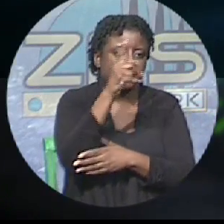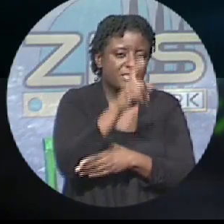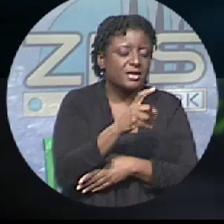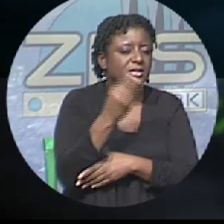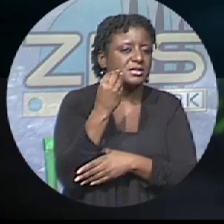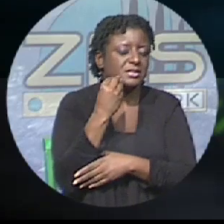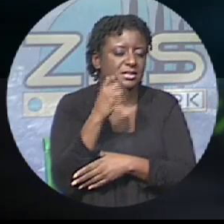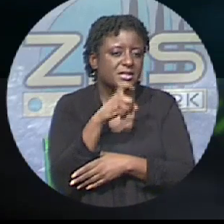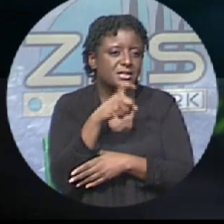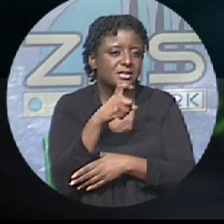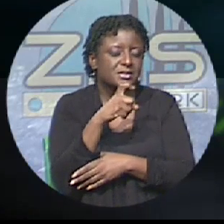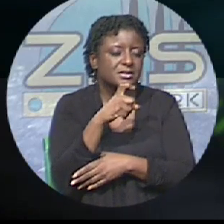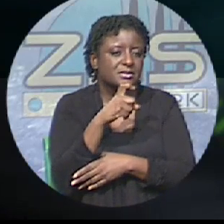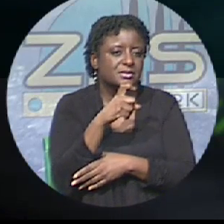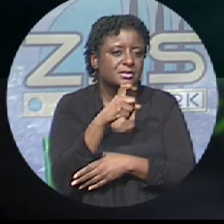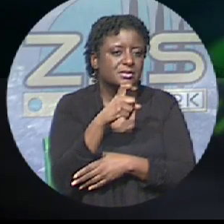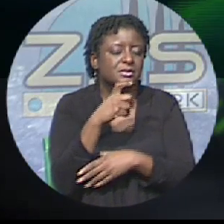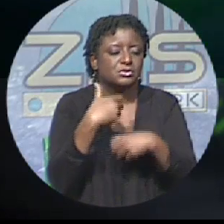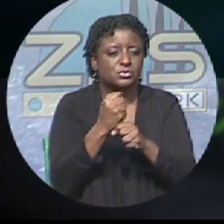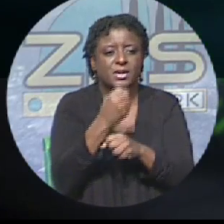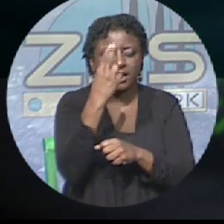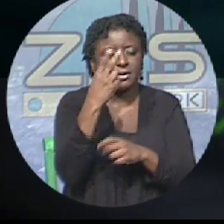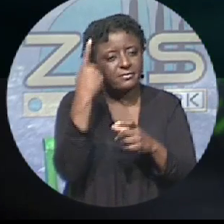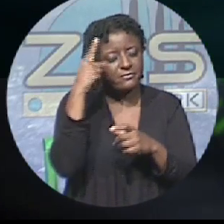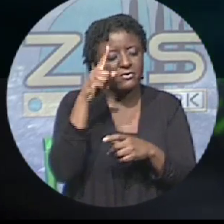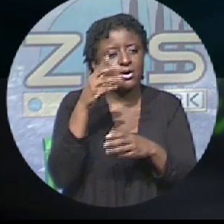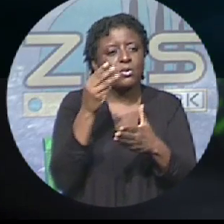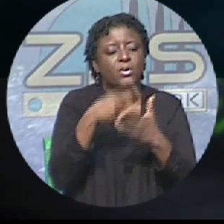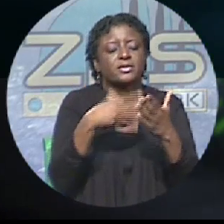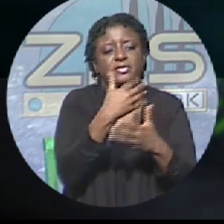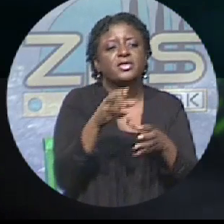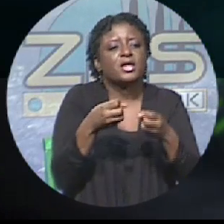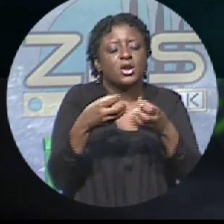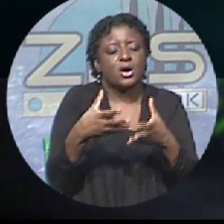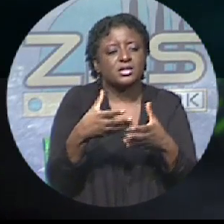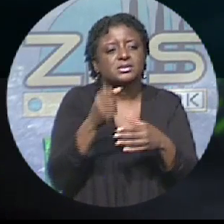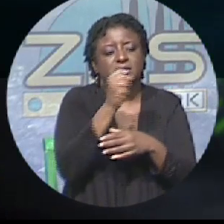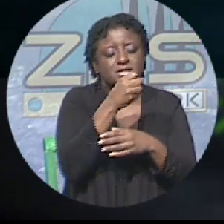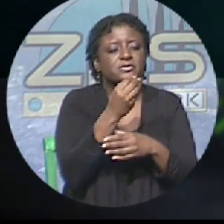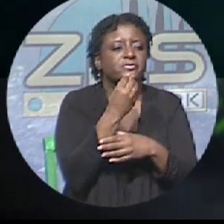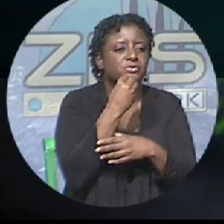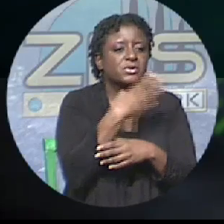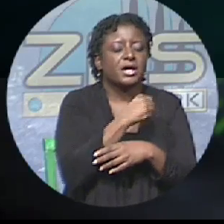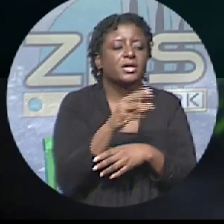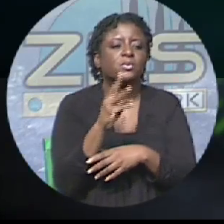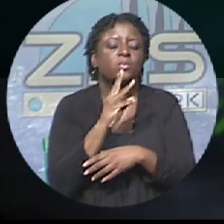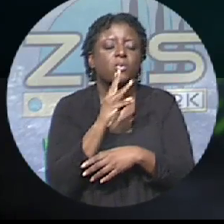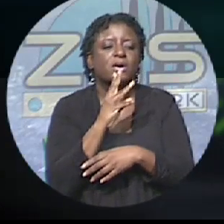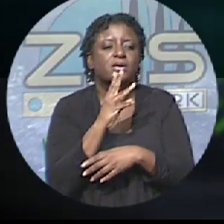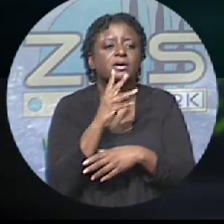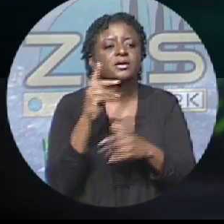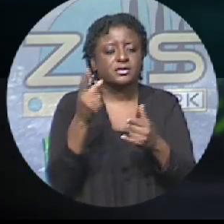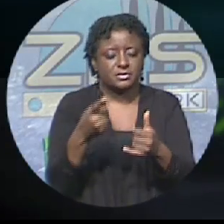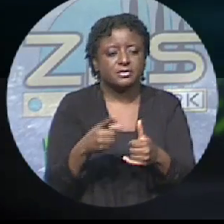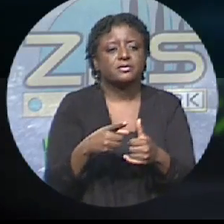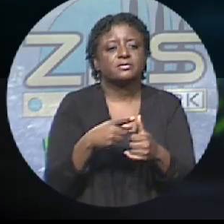to make up for what they've lost. I'm sure they've lost a lot. So, yes, food and water will be our initial